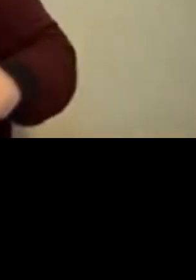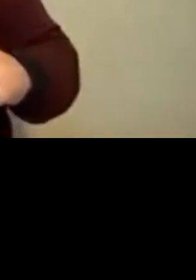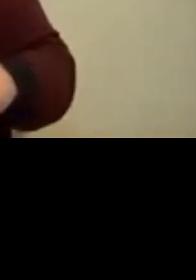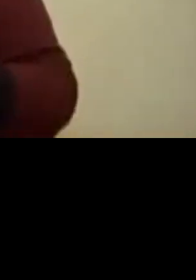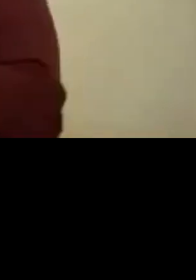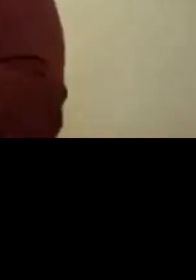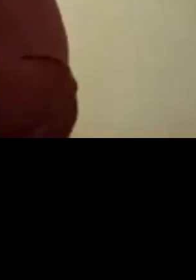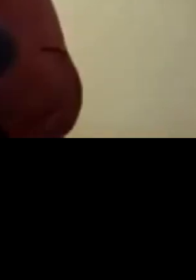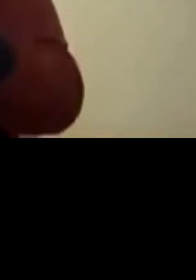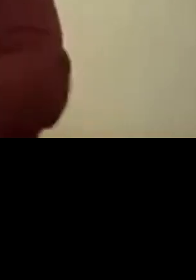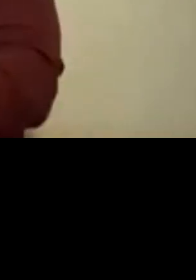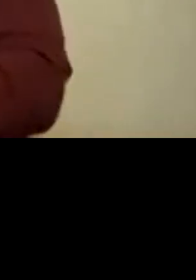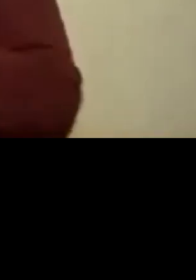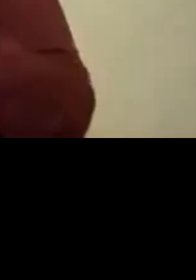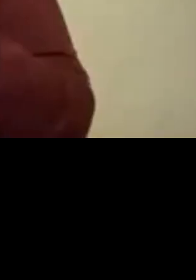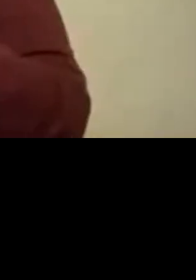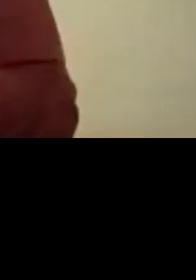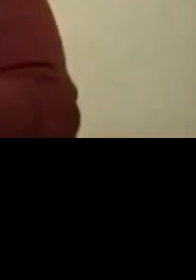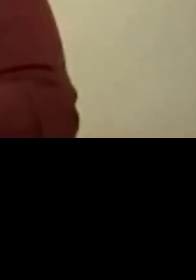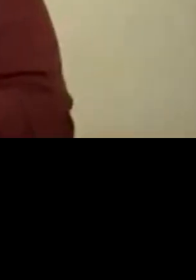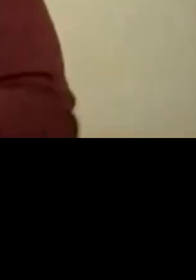But that was a great piece of advice. I really appreciate that.